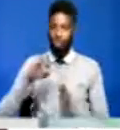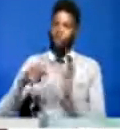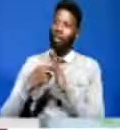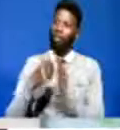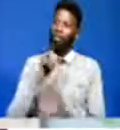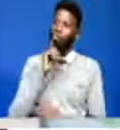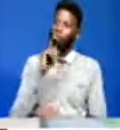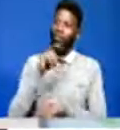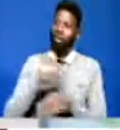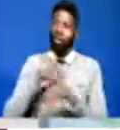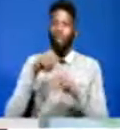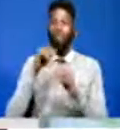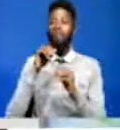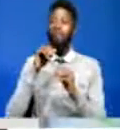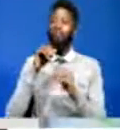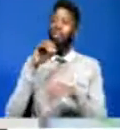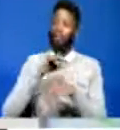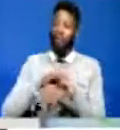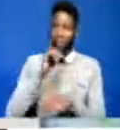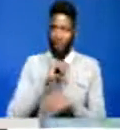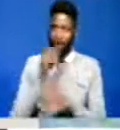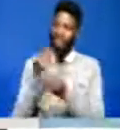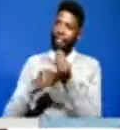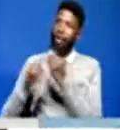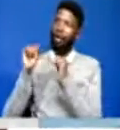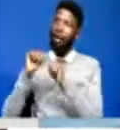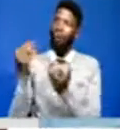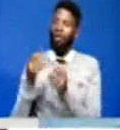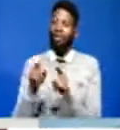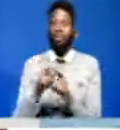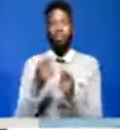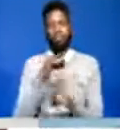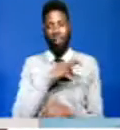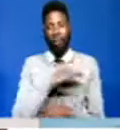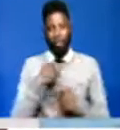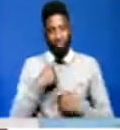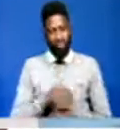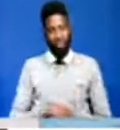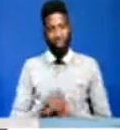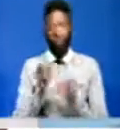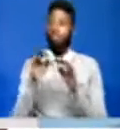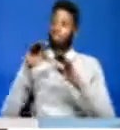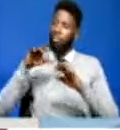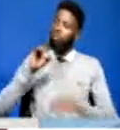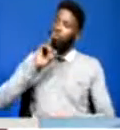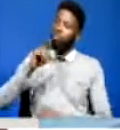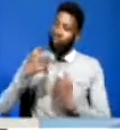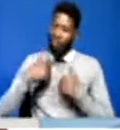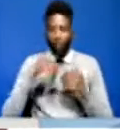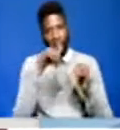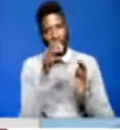ya kuharvest tuna soko na tutakuwa na pesa. Kukiwa na soko wakulima wako kwa